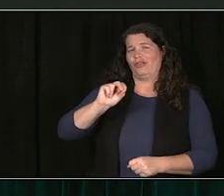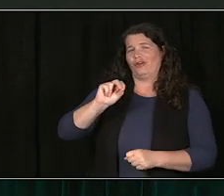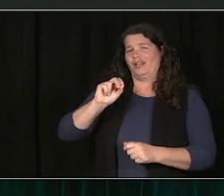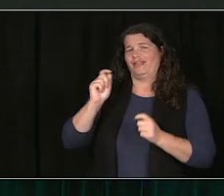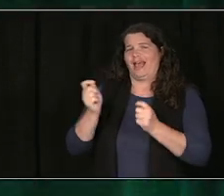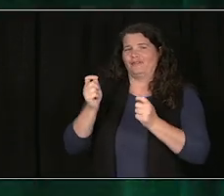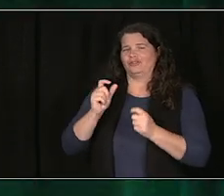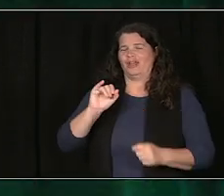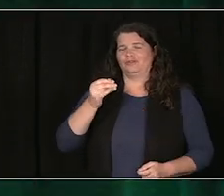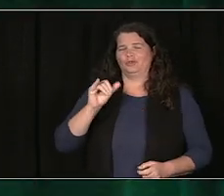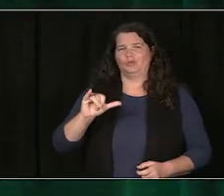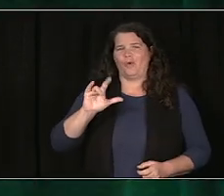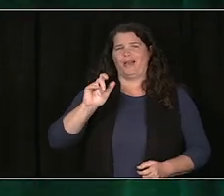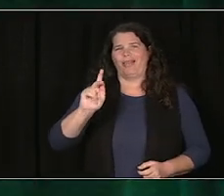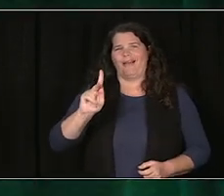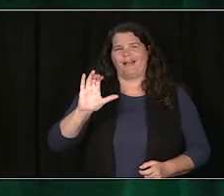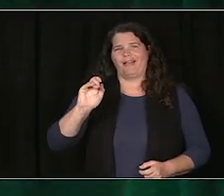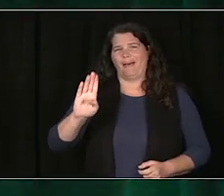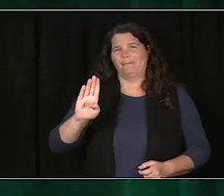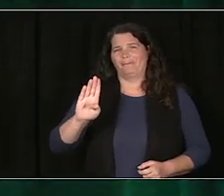yes, we, you know, so when we,